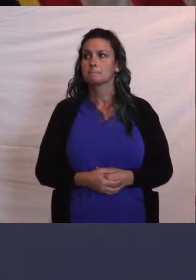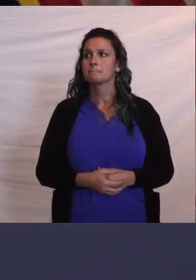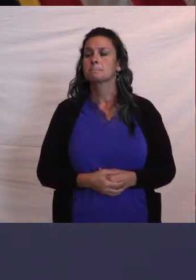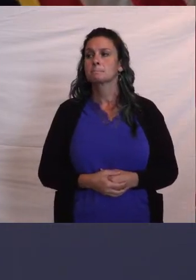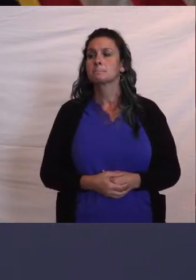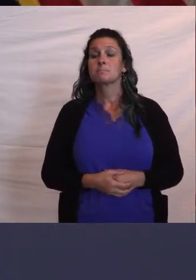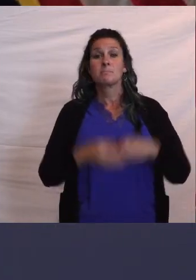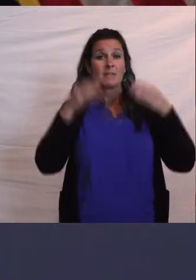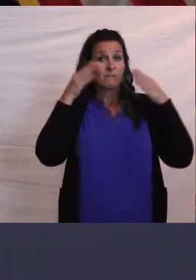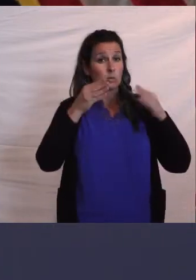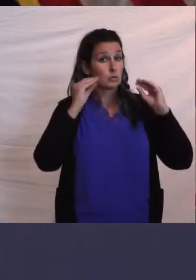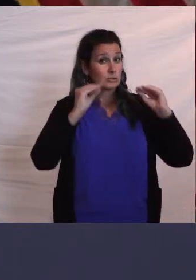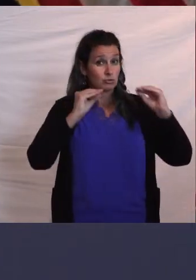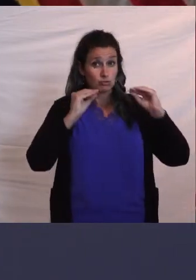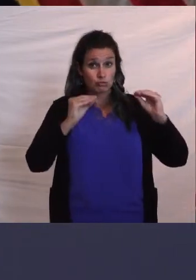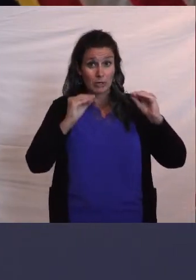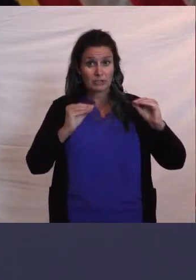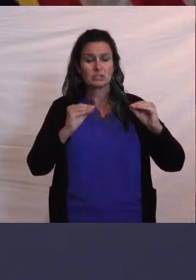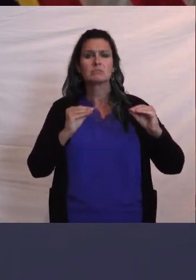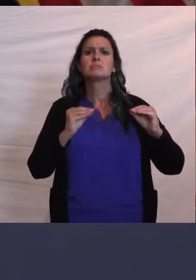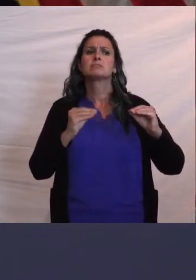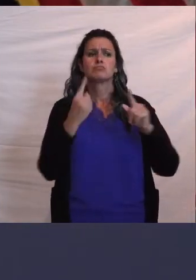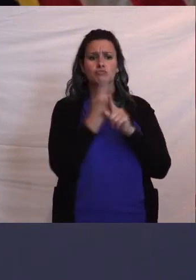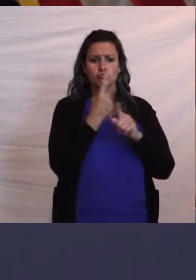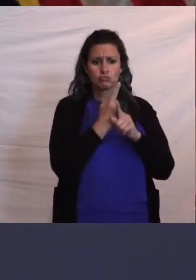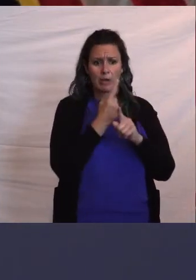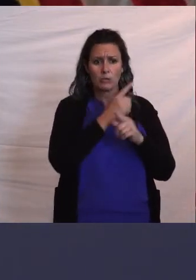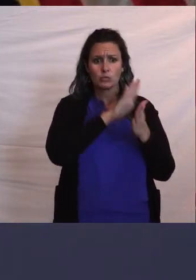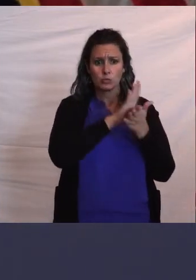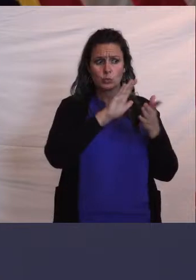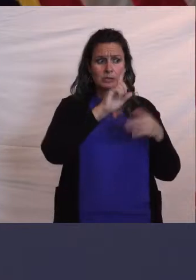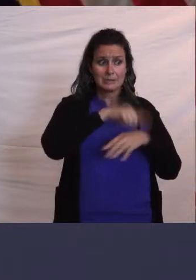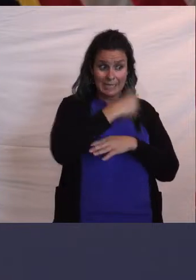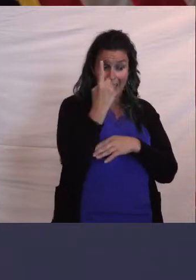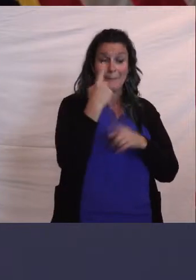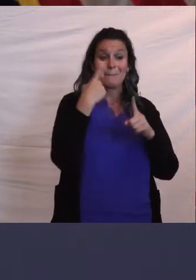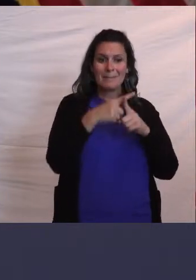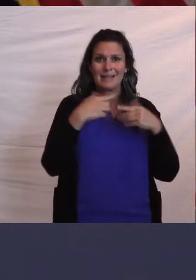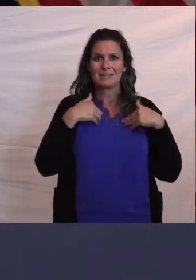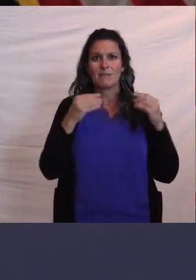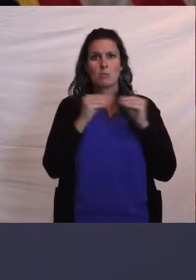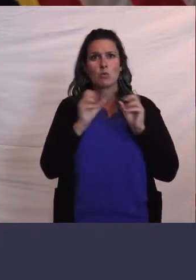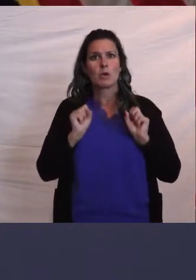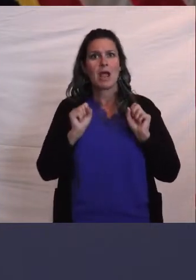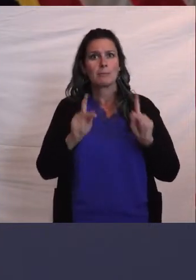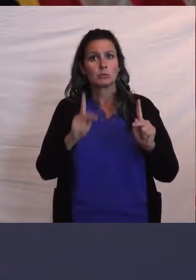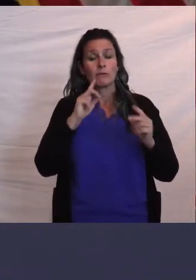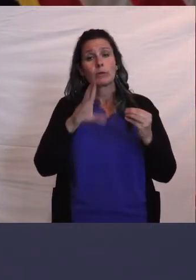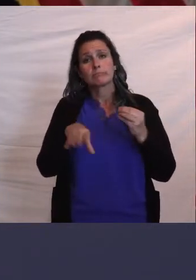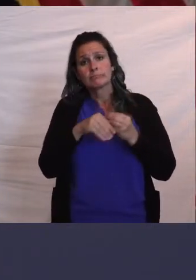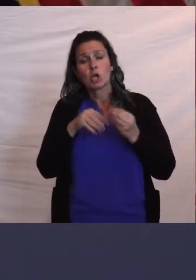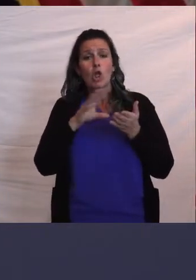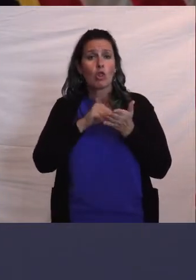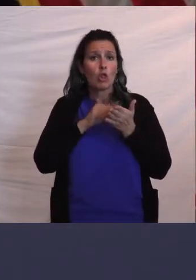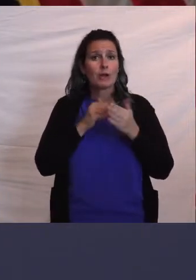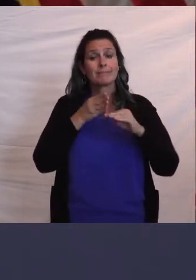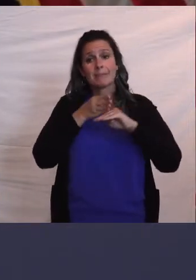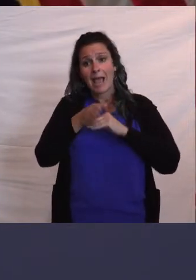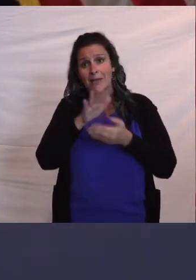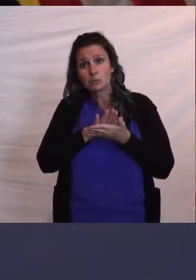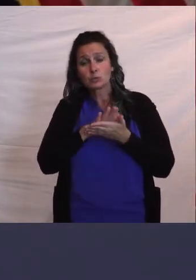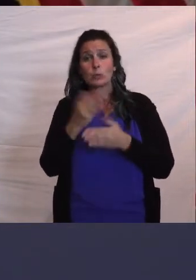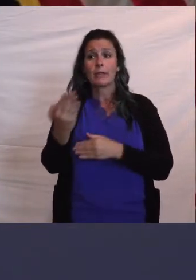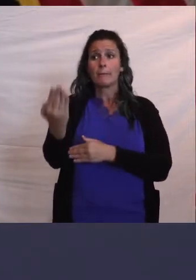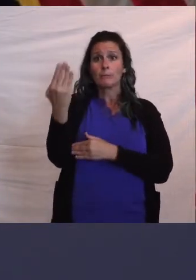which focuses on instruction throughout the traditional school day, as well as opportunities to have learning take place outside of